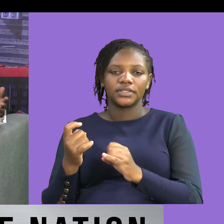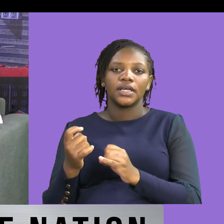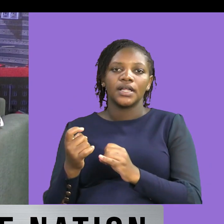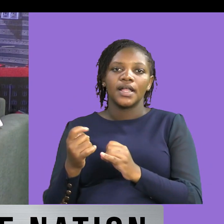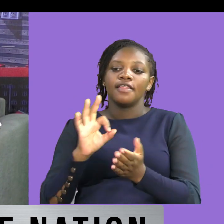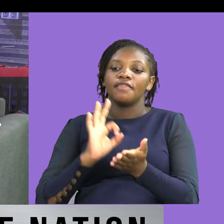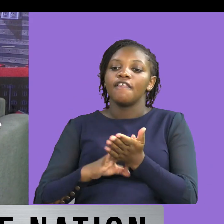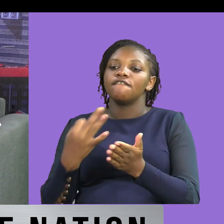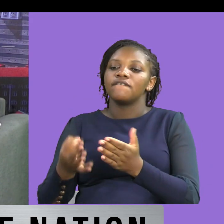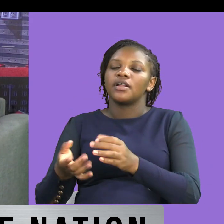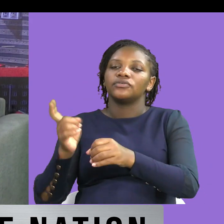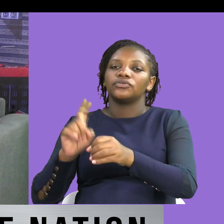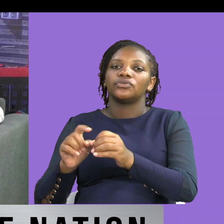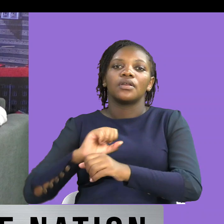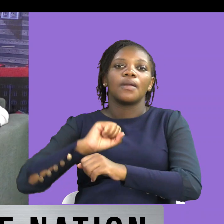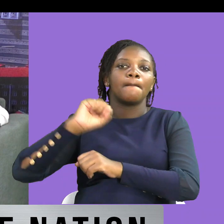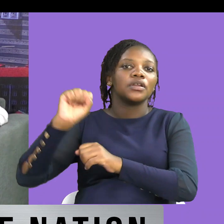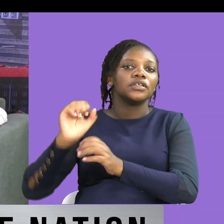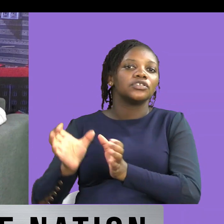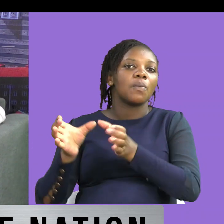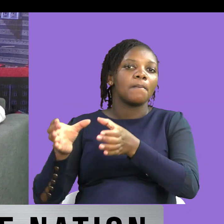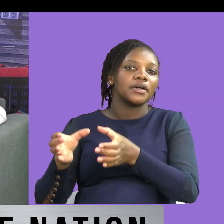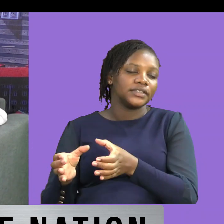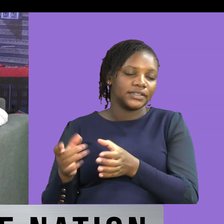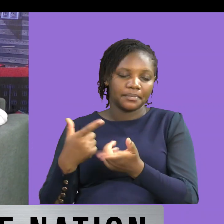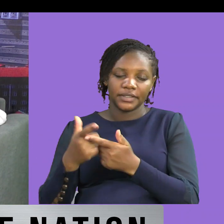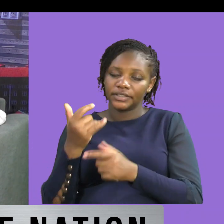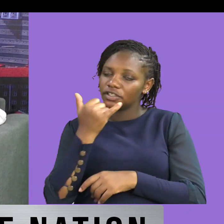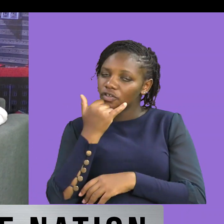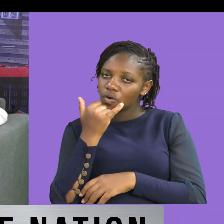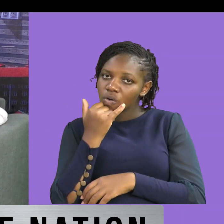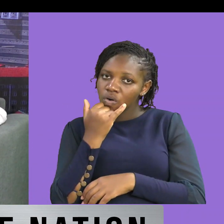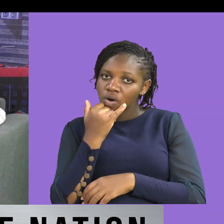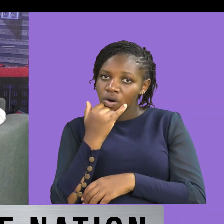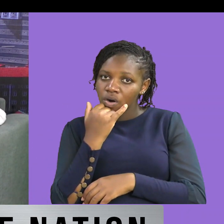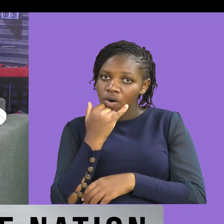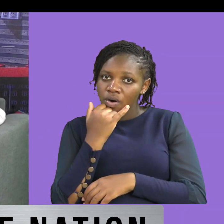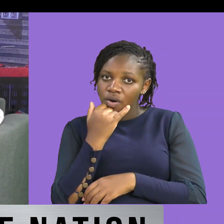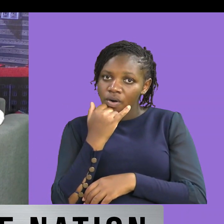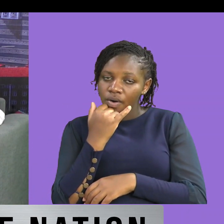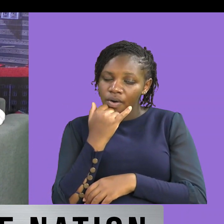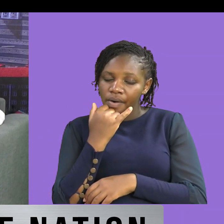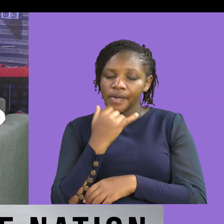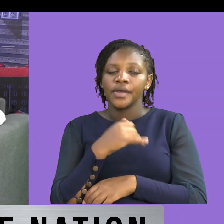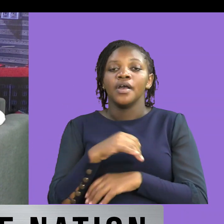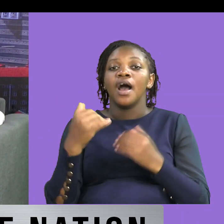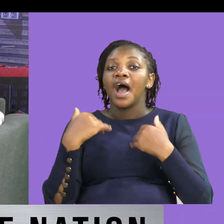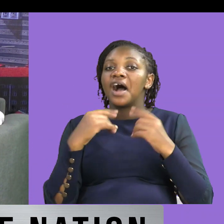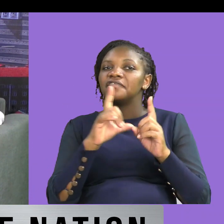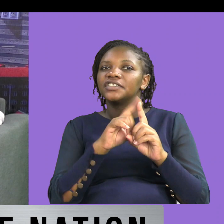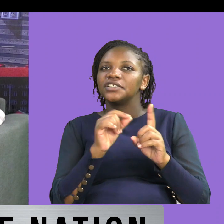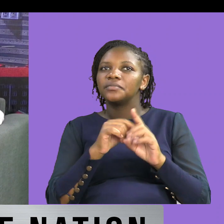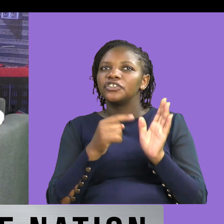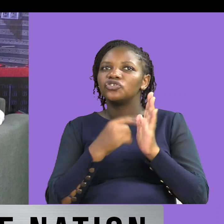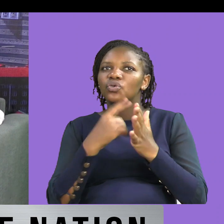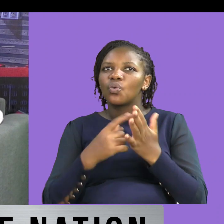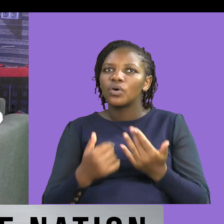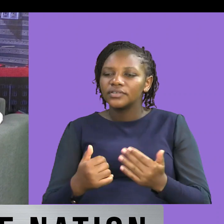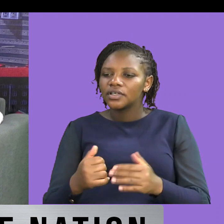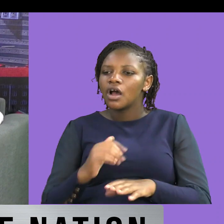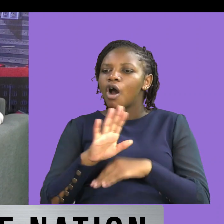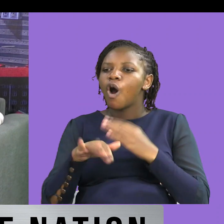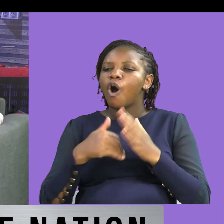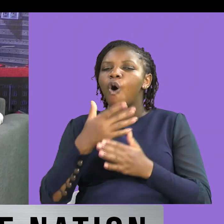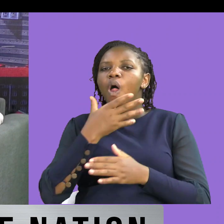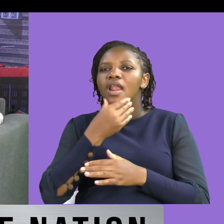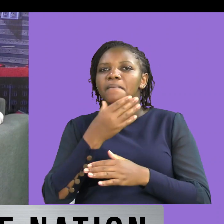to like it to be like that, because there's a claim that says that every male Kenyan in this country is in a political party.